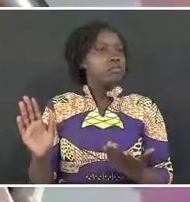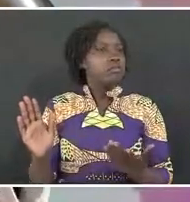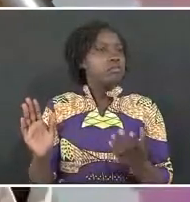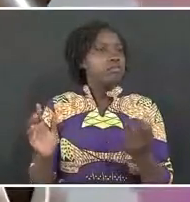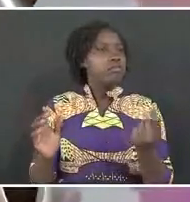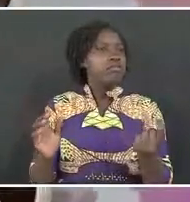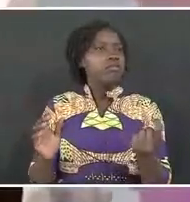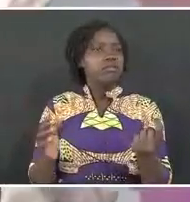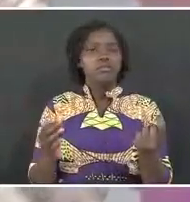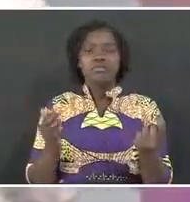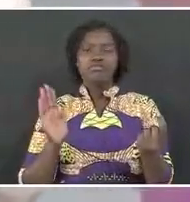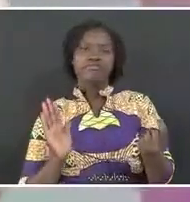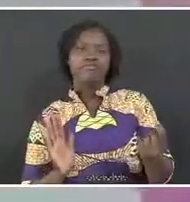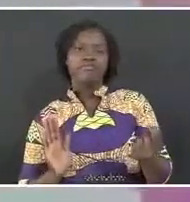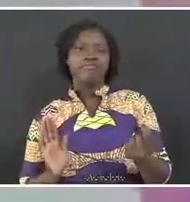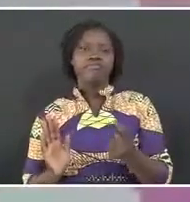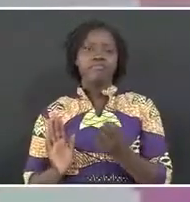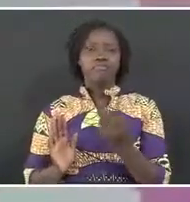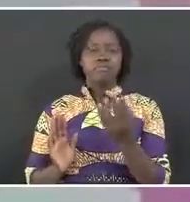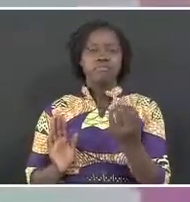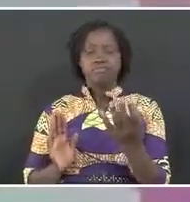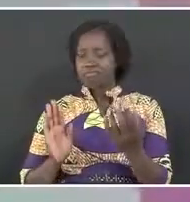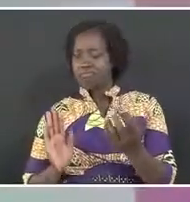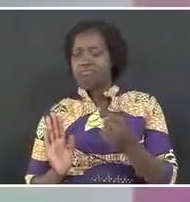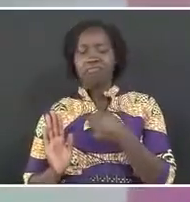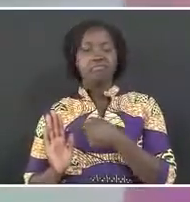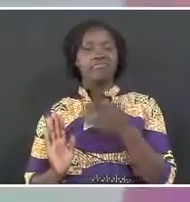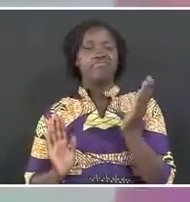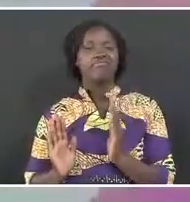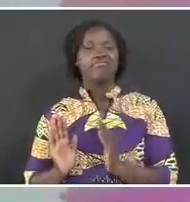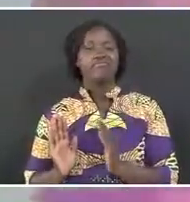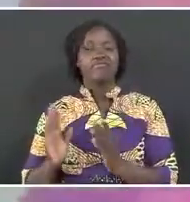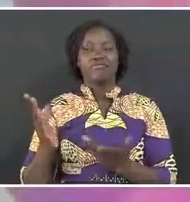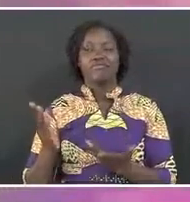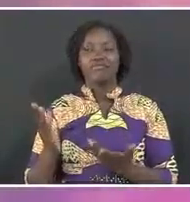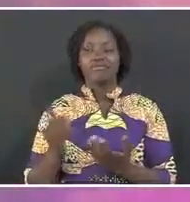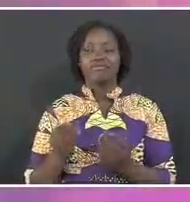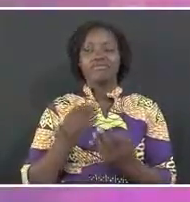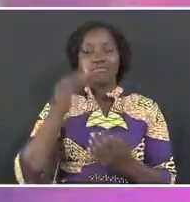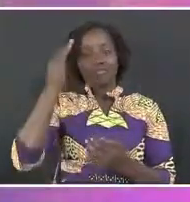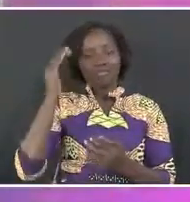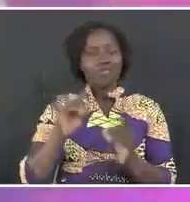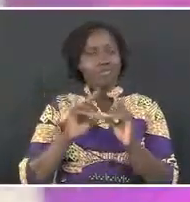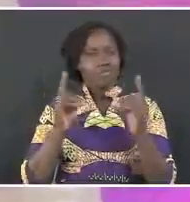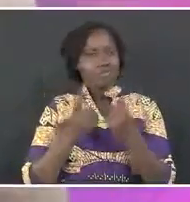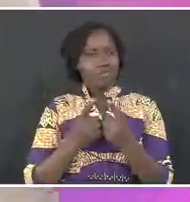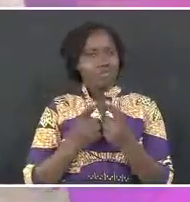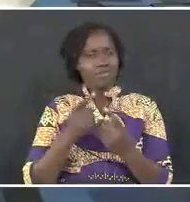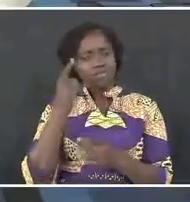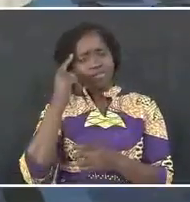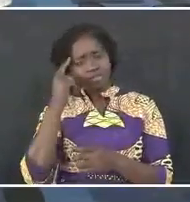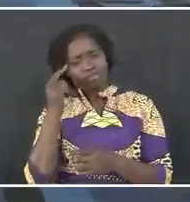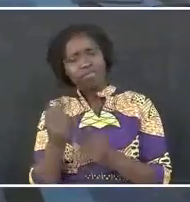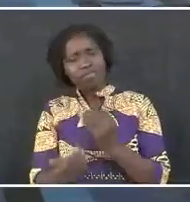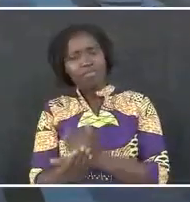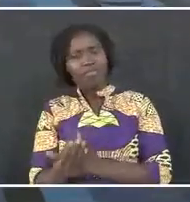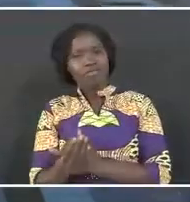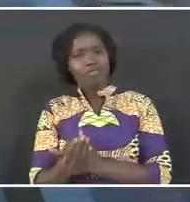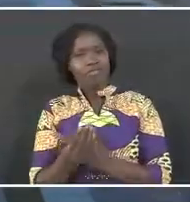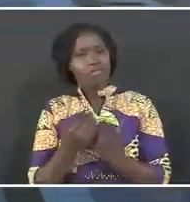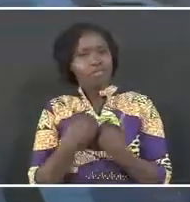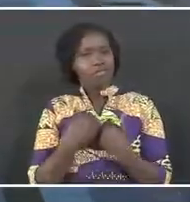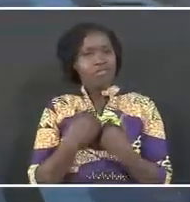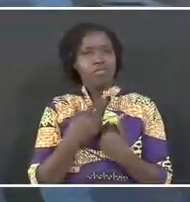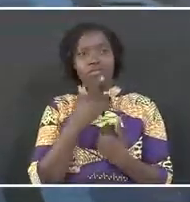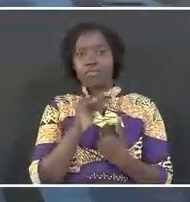Okay, thank you. I see many heads of departments. And I want us to reflect this morning. We have